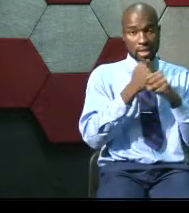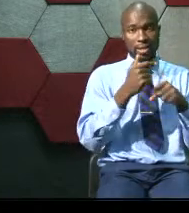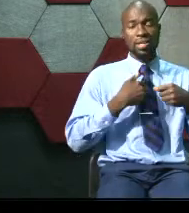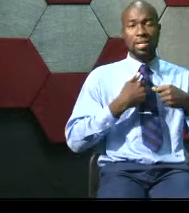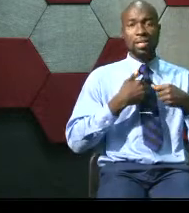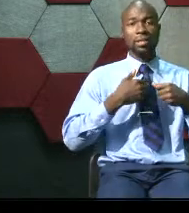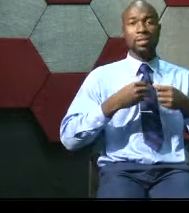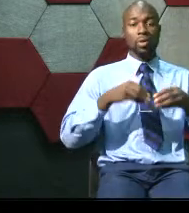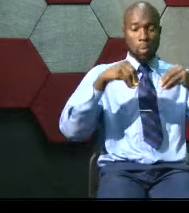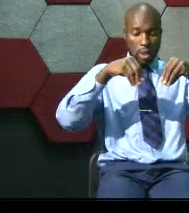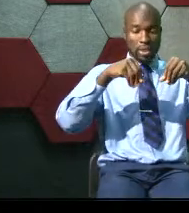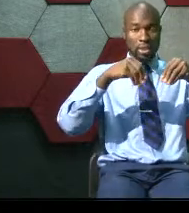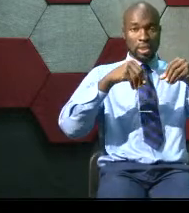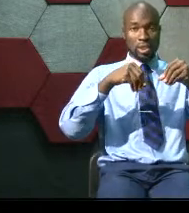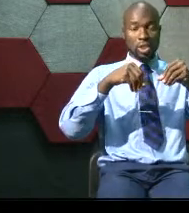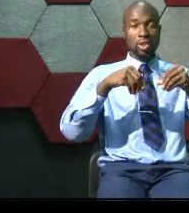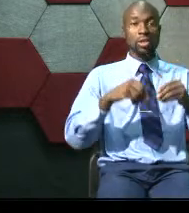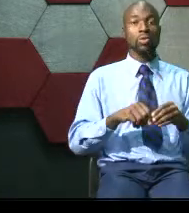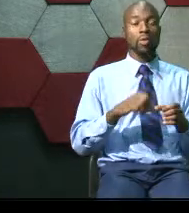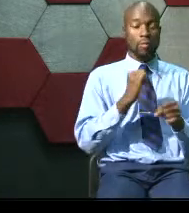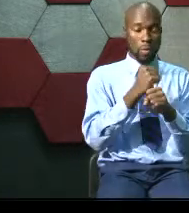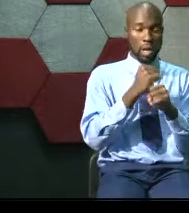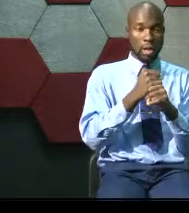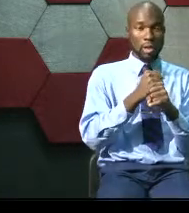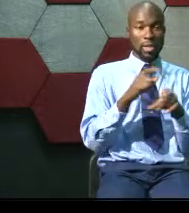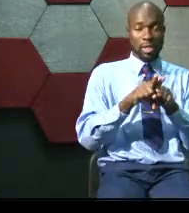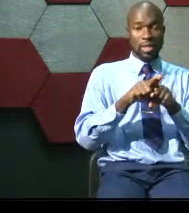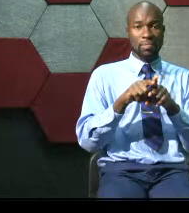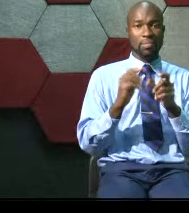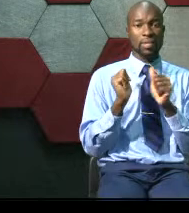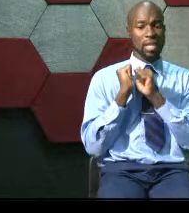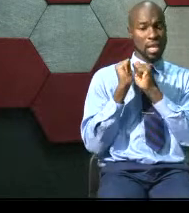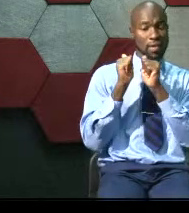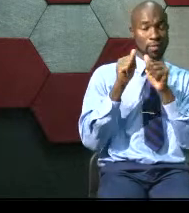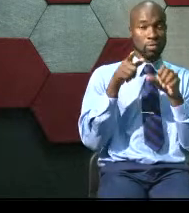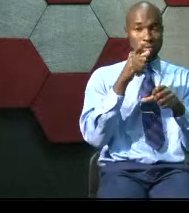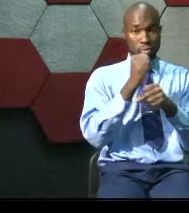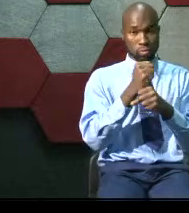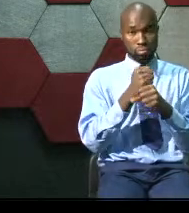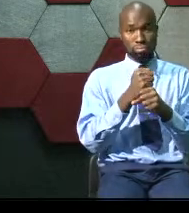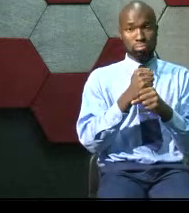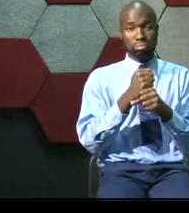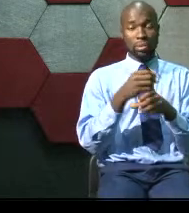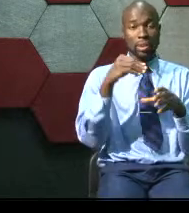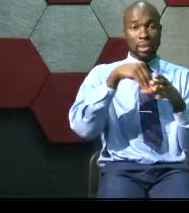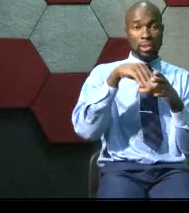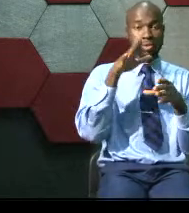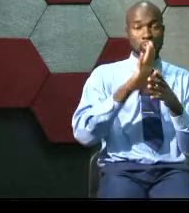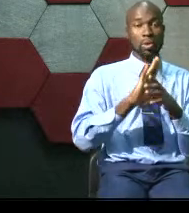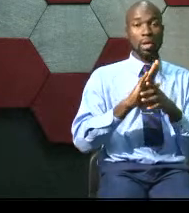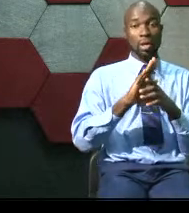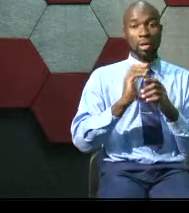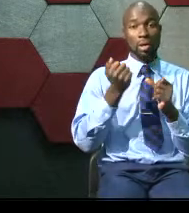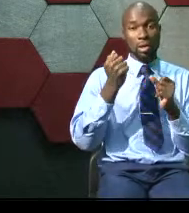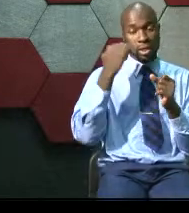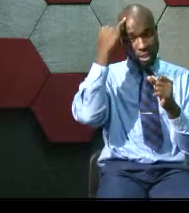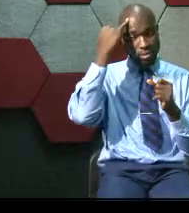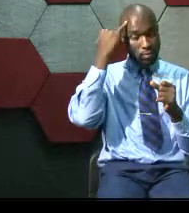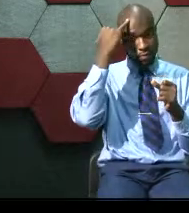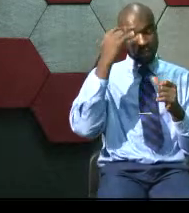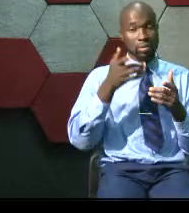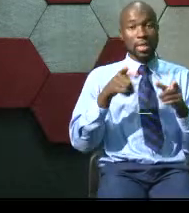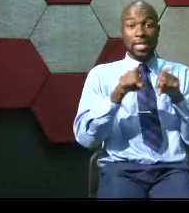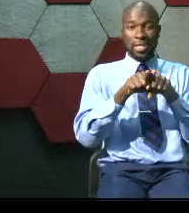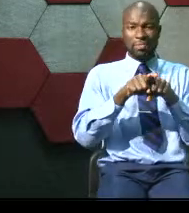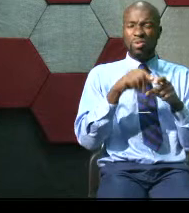quality of projects and effort you have made to put into your innovations. Not